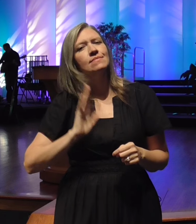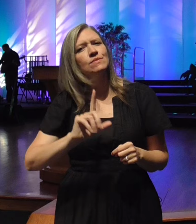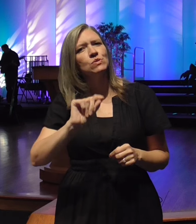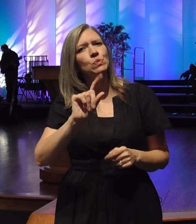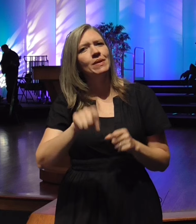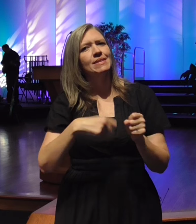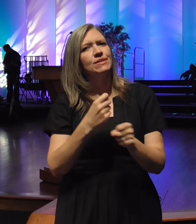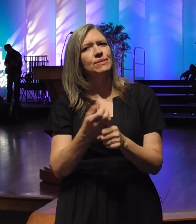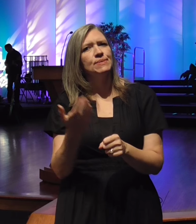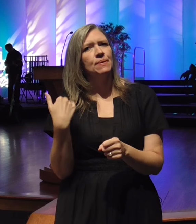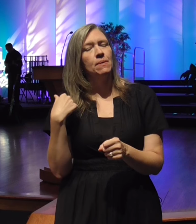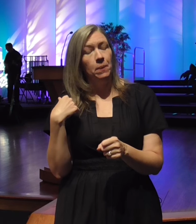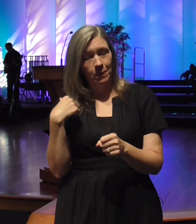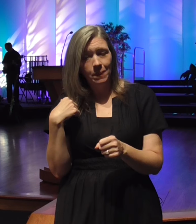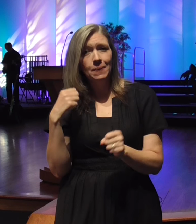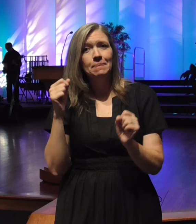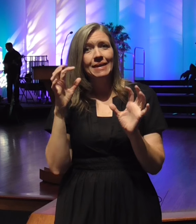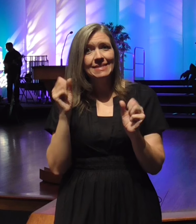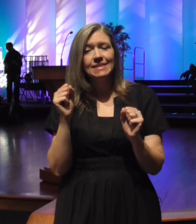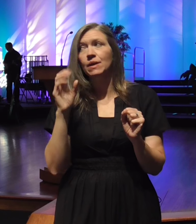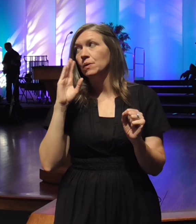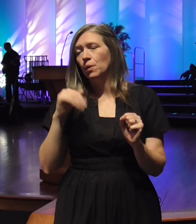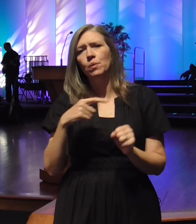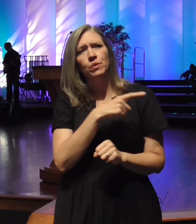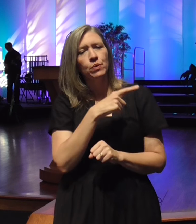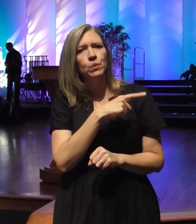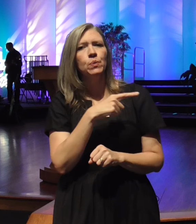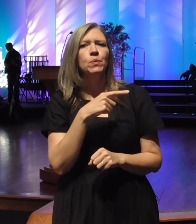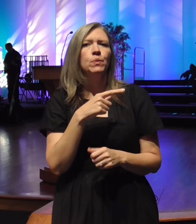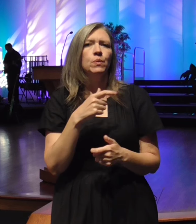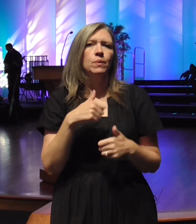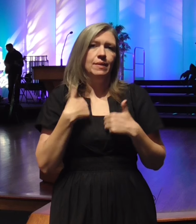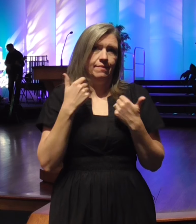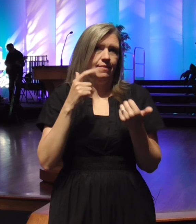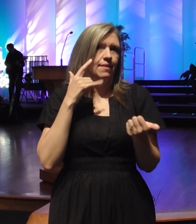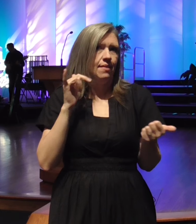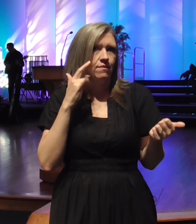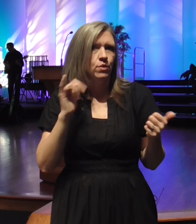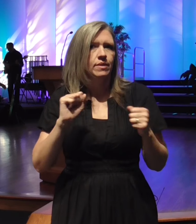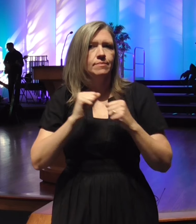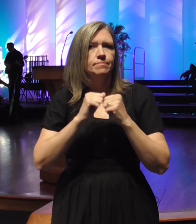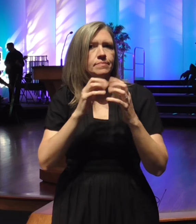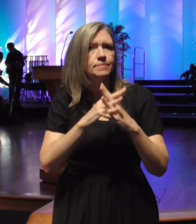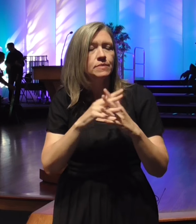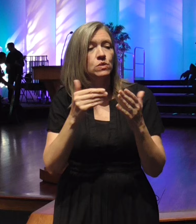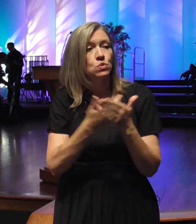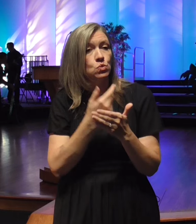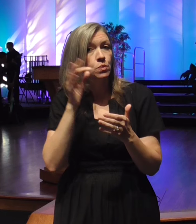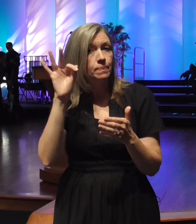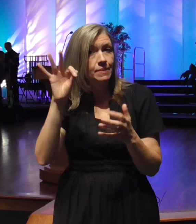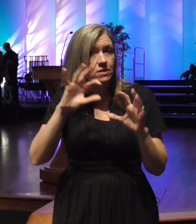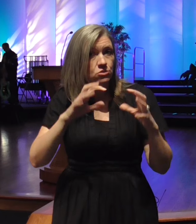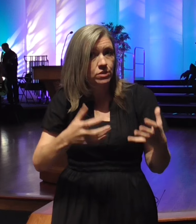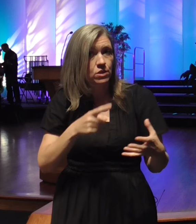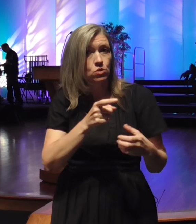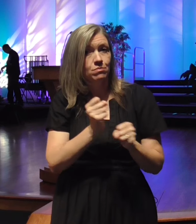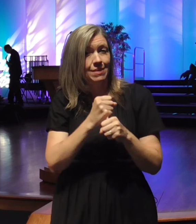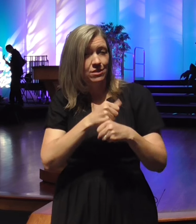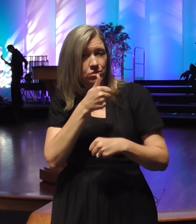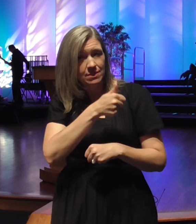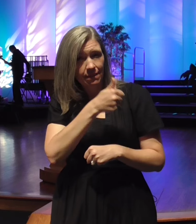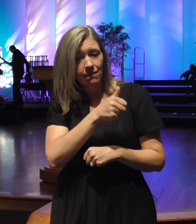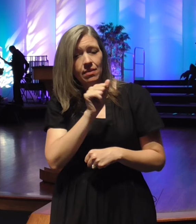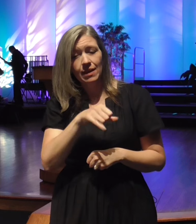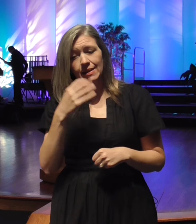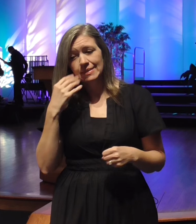20 years. Think about where you were 20 years ago. Wow, that's pretty amazing. And we know you were